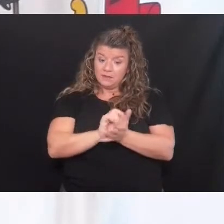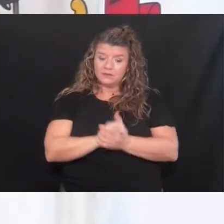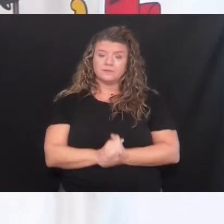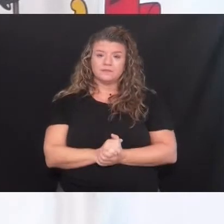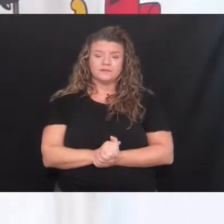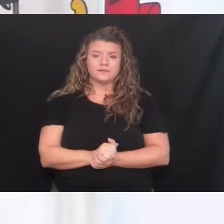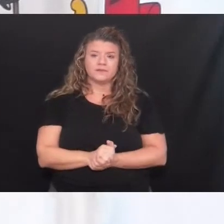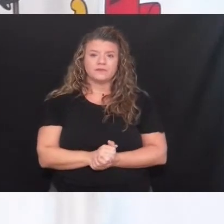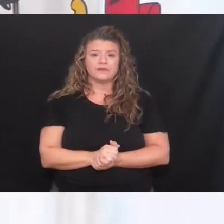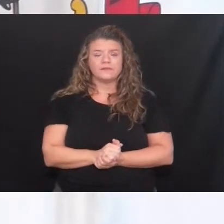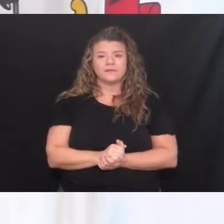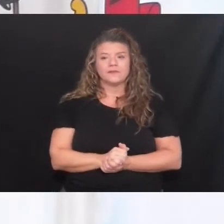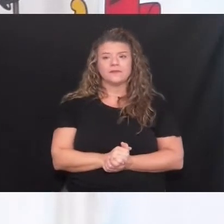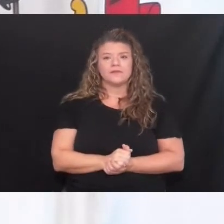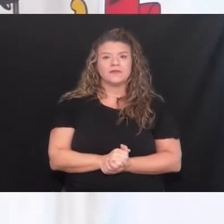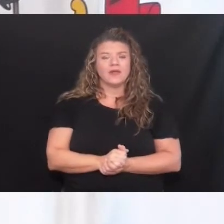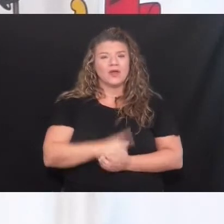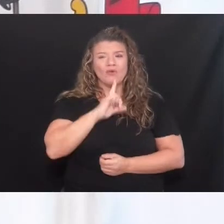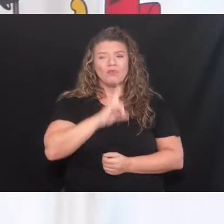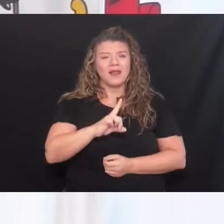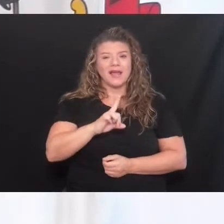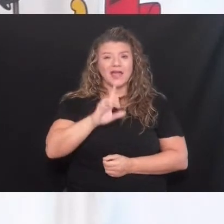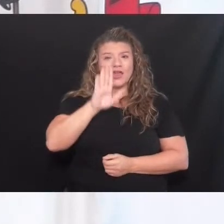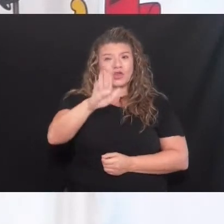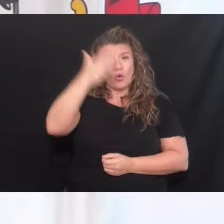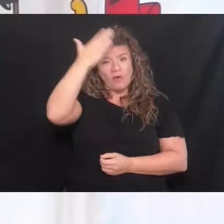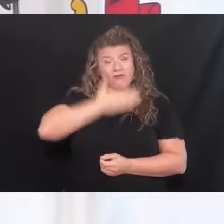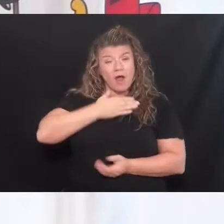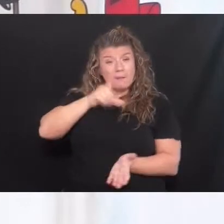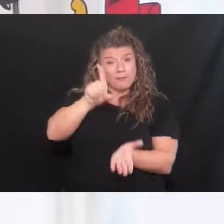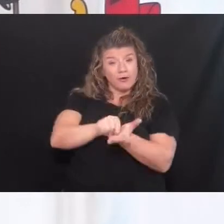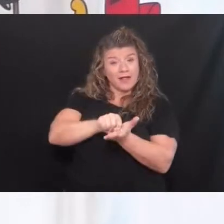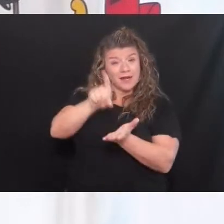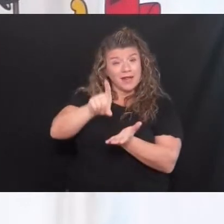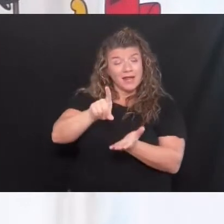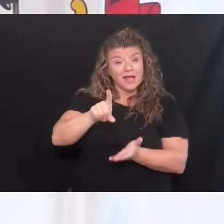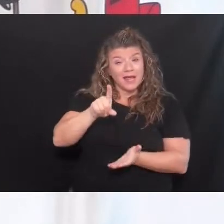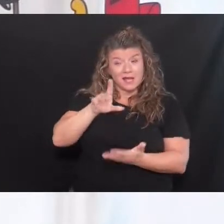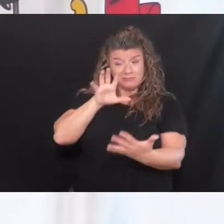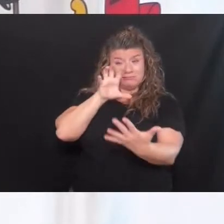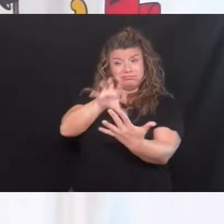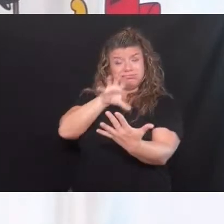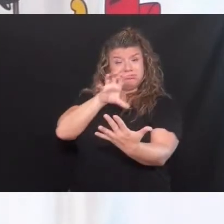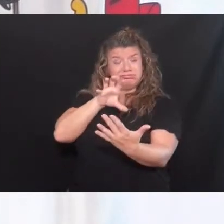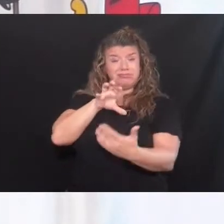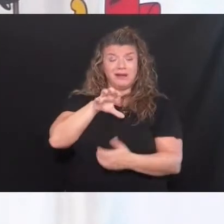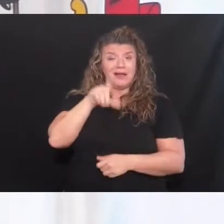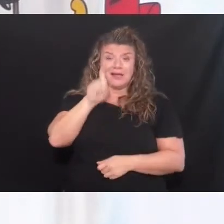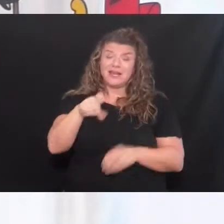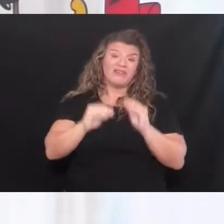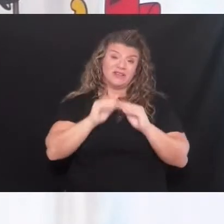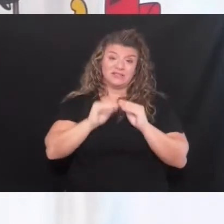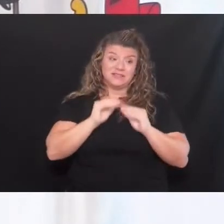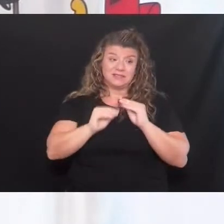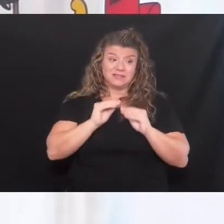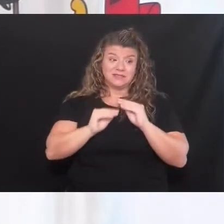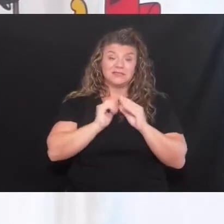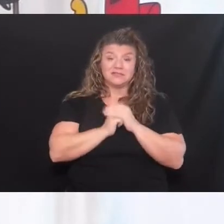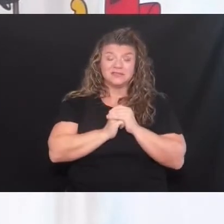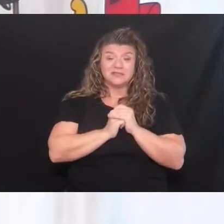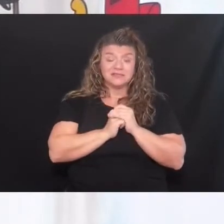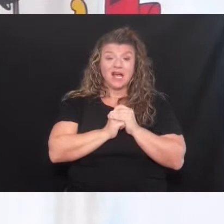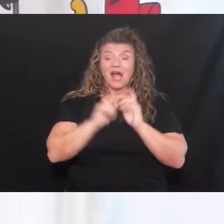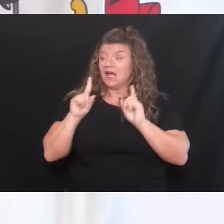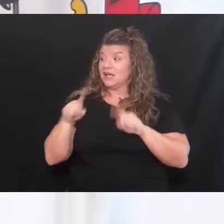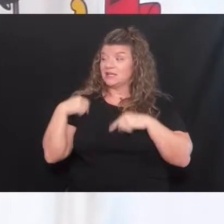garbage, especially off the front page if they can. And I wonder if they'll make these corrections and everything. But now just think about it.